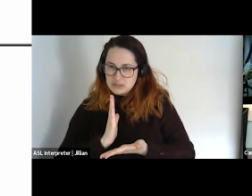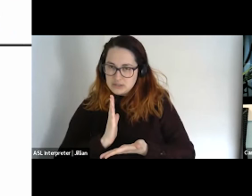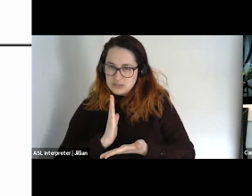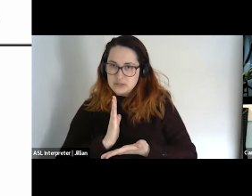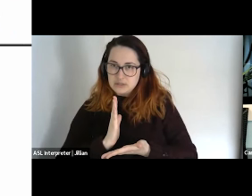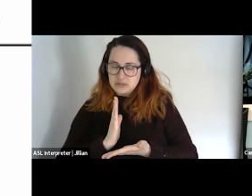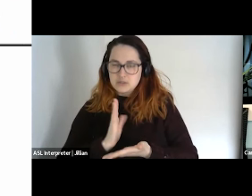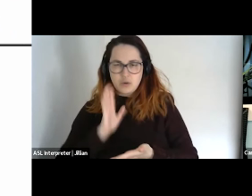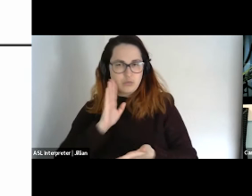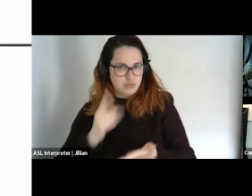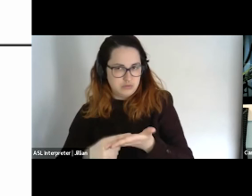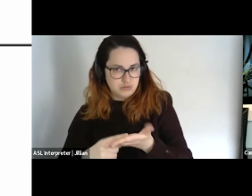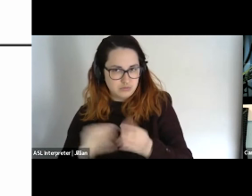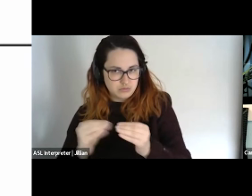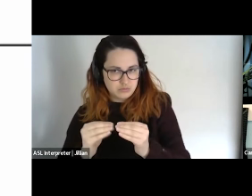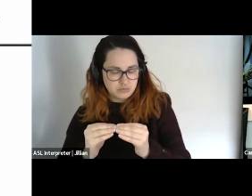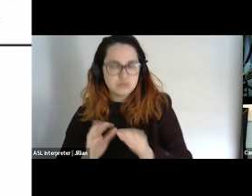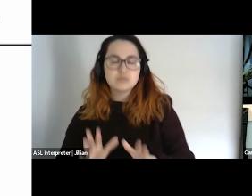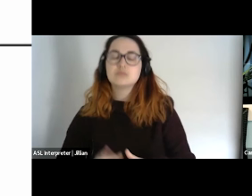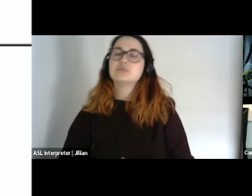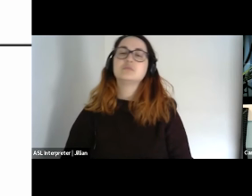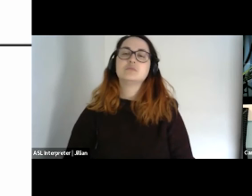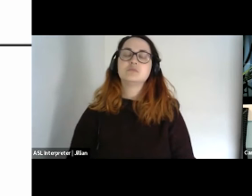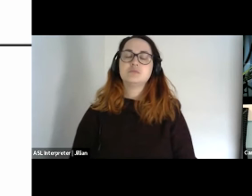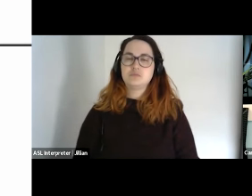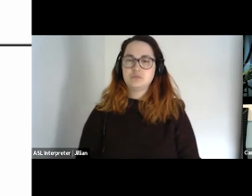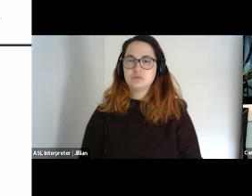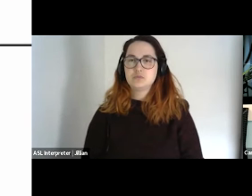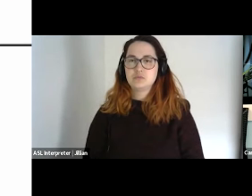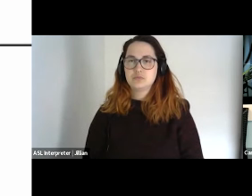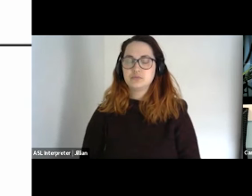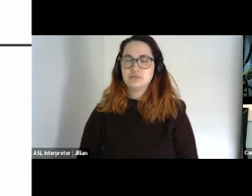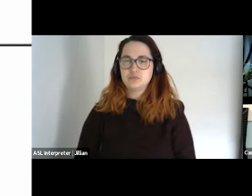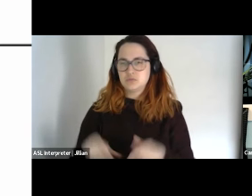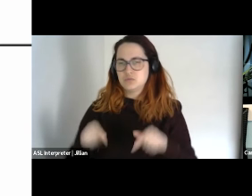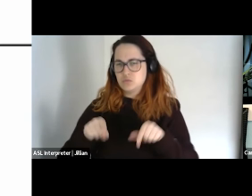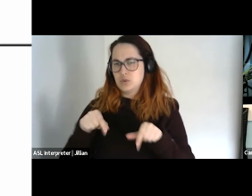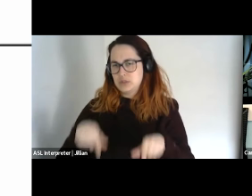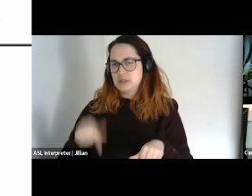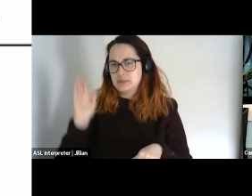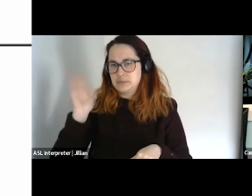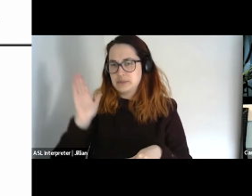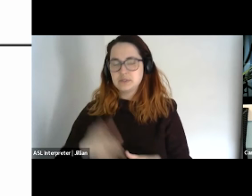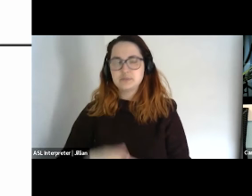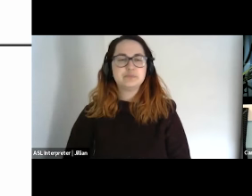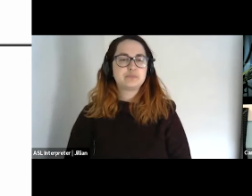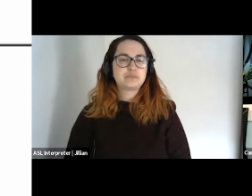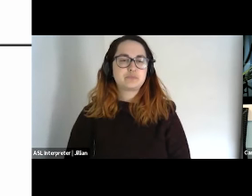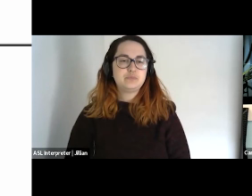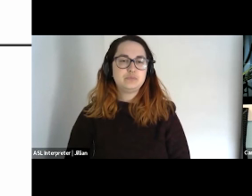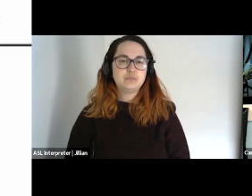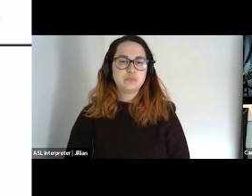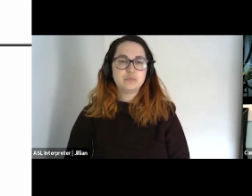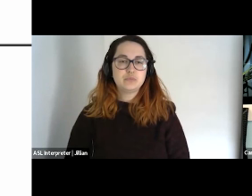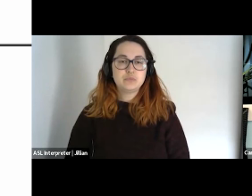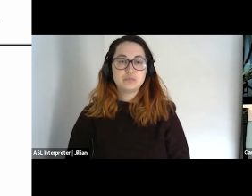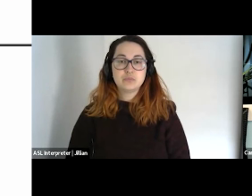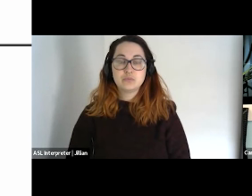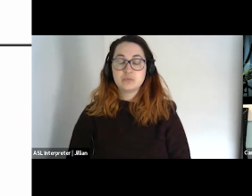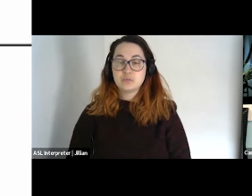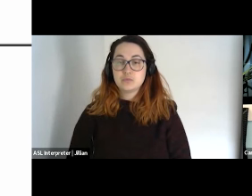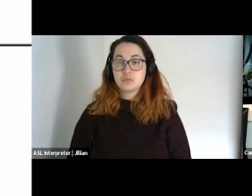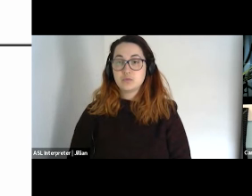be discussing in the upcoming little bits of today's discussion. And we give